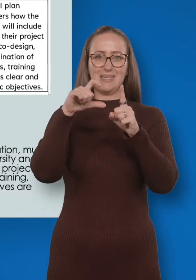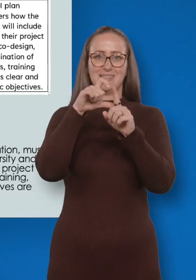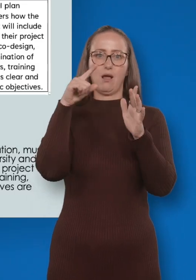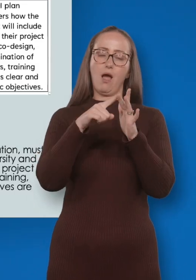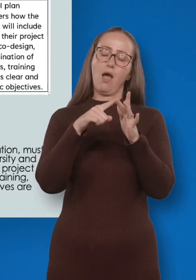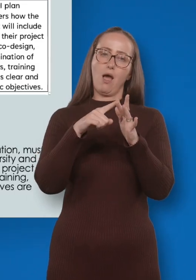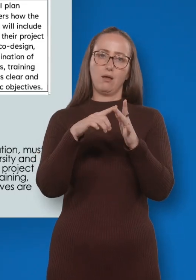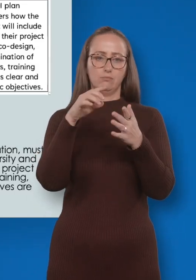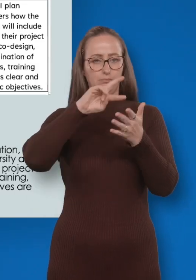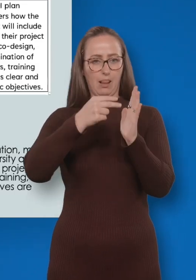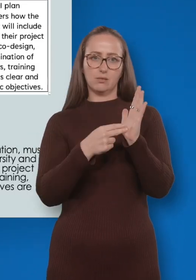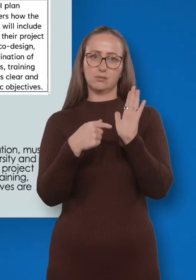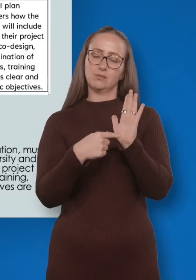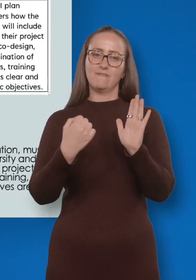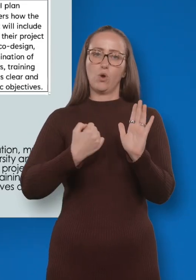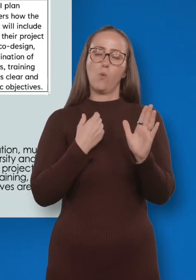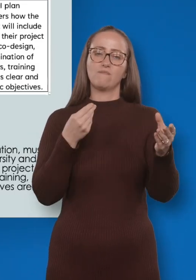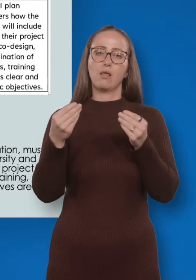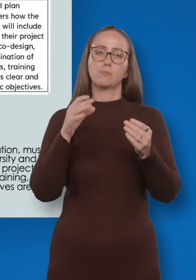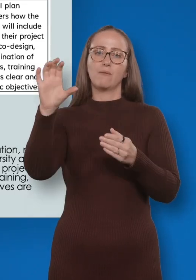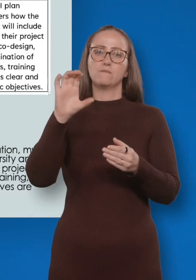our flexible fund applications.